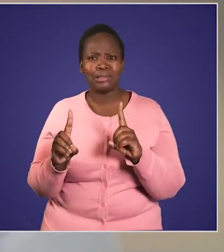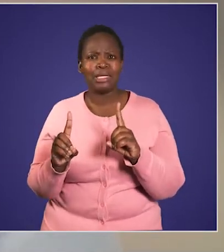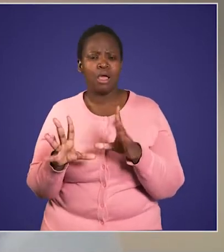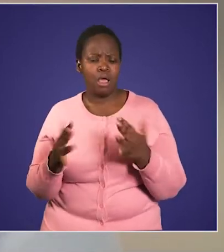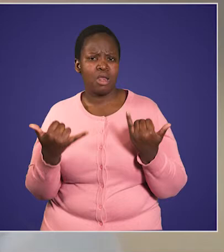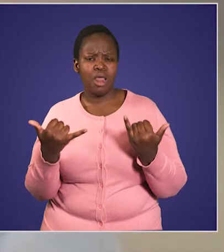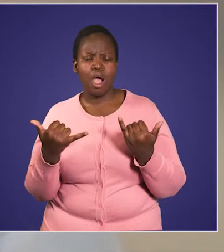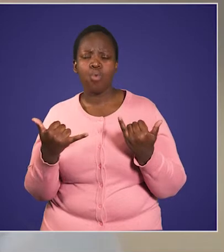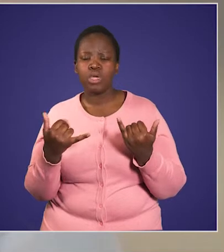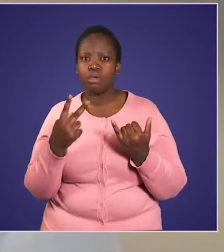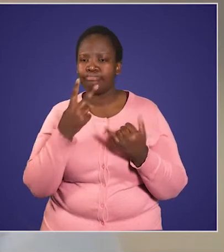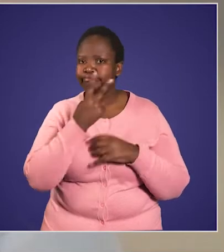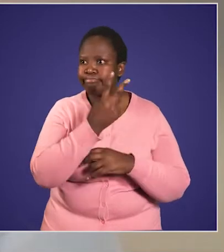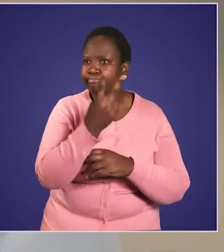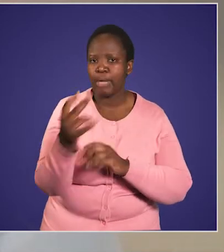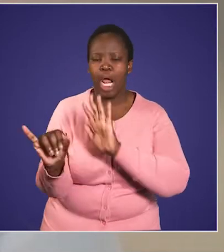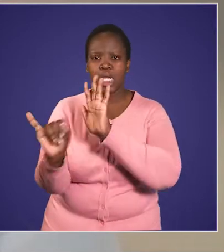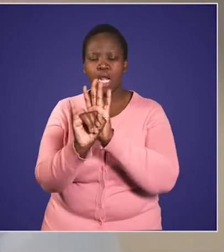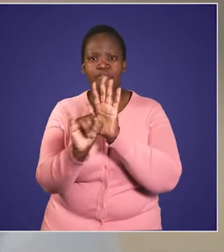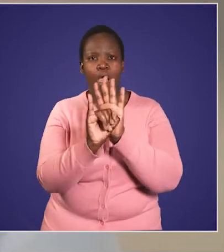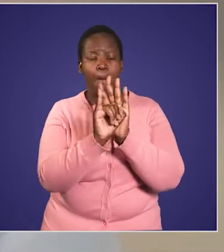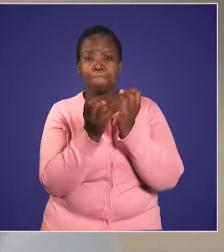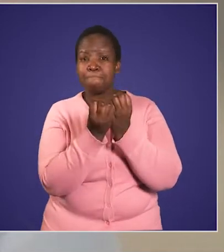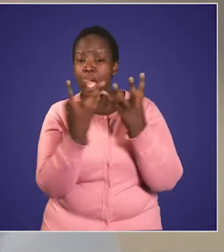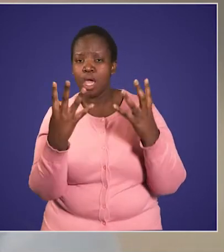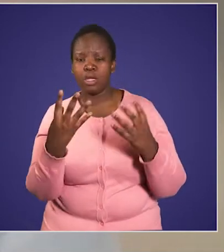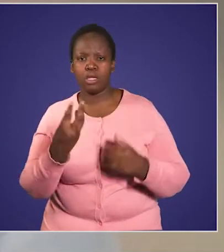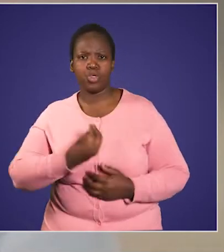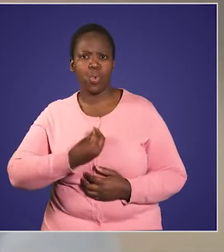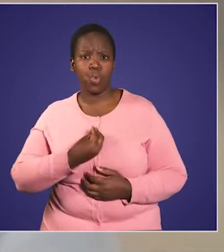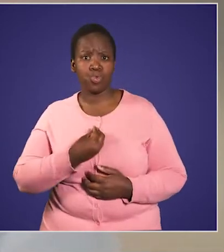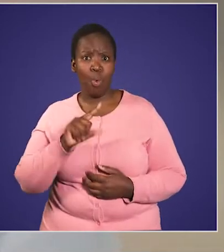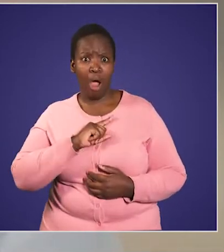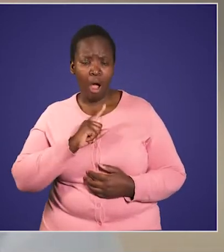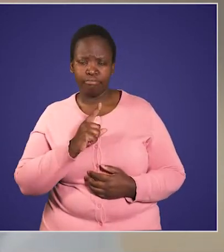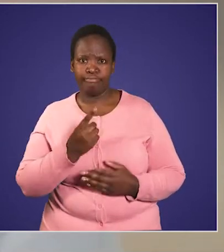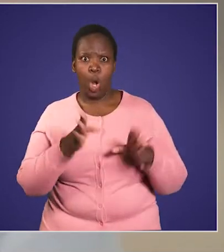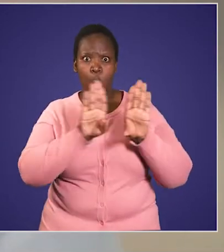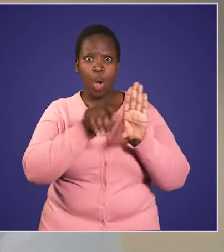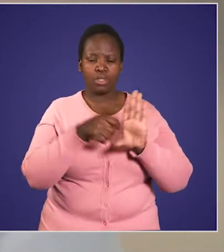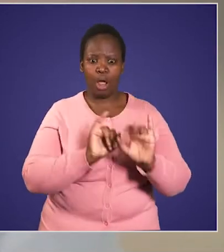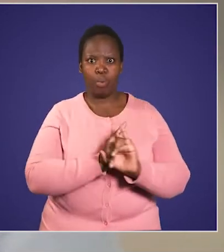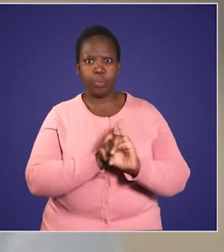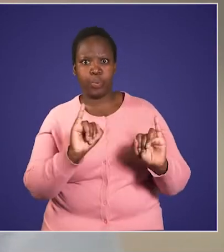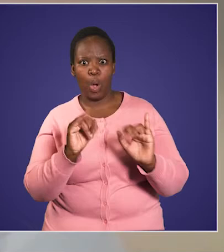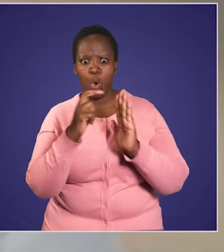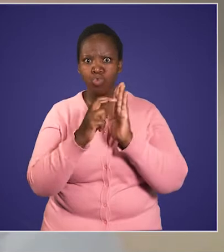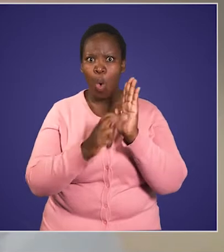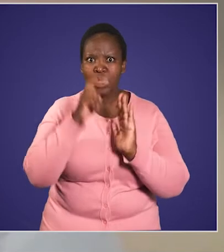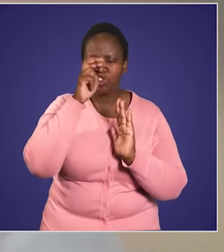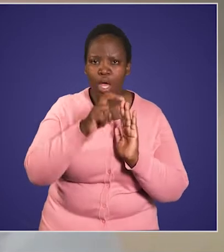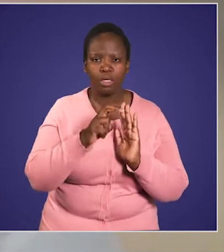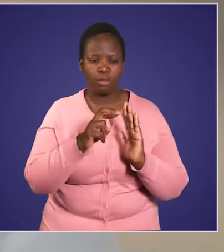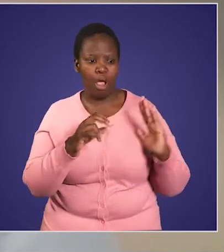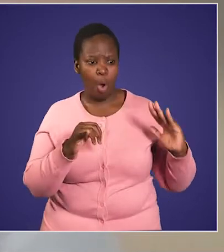Hence, we've seen most of the youth now, due to the harsh lockdown imposed, being forced to